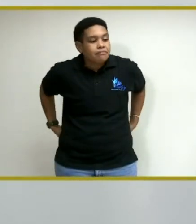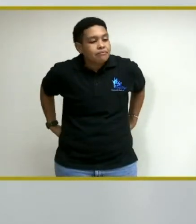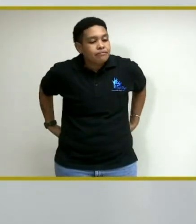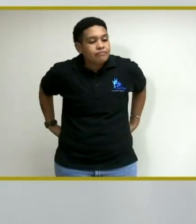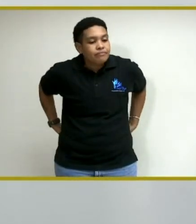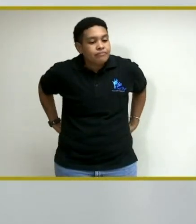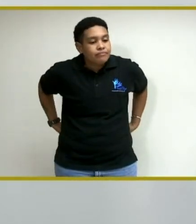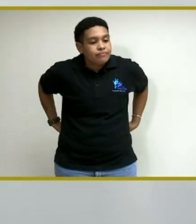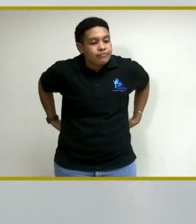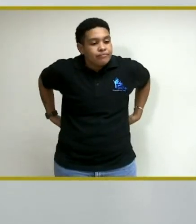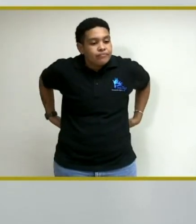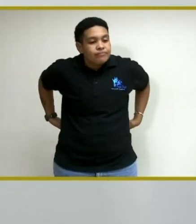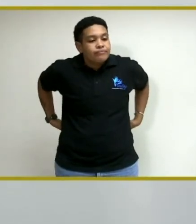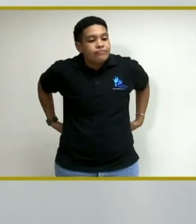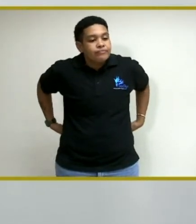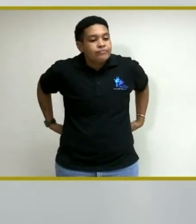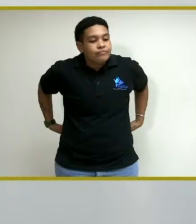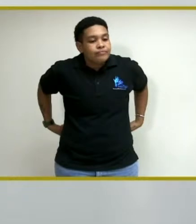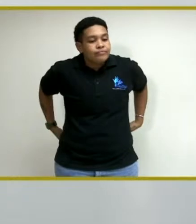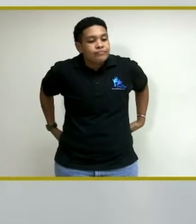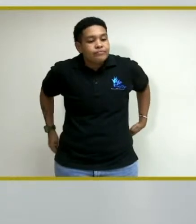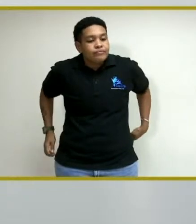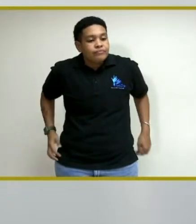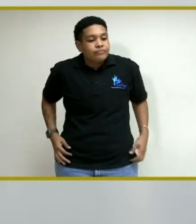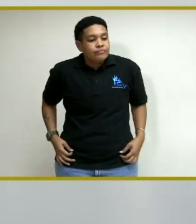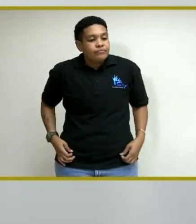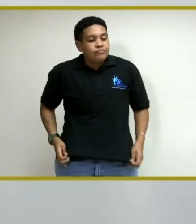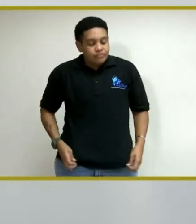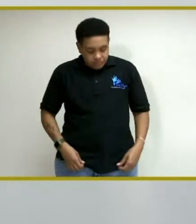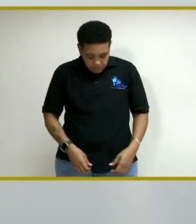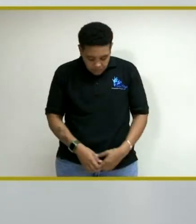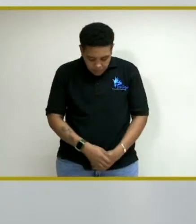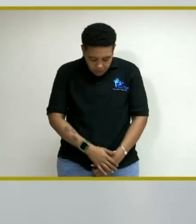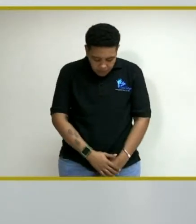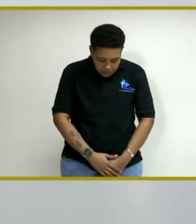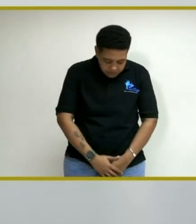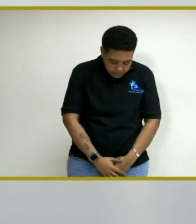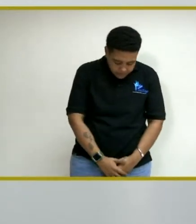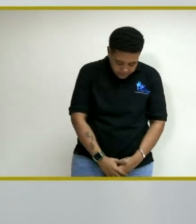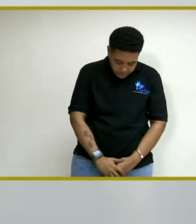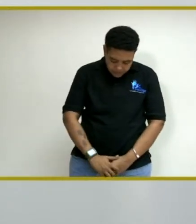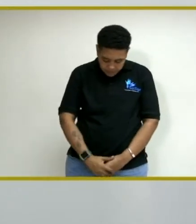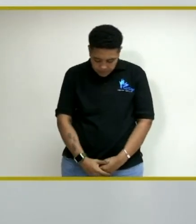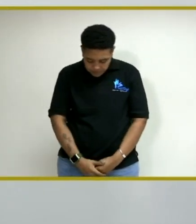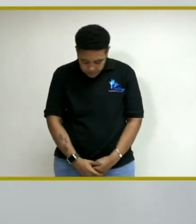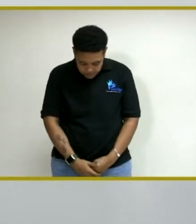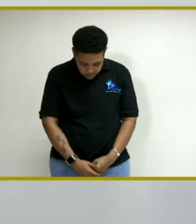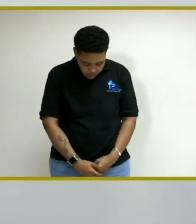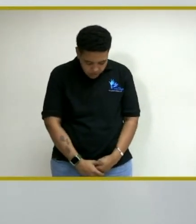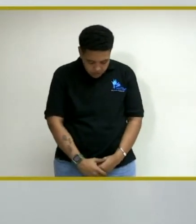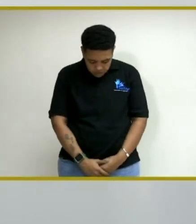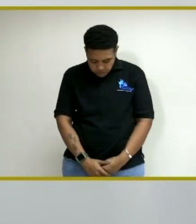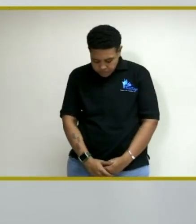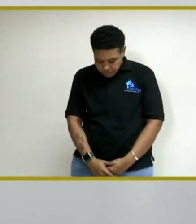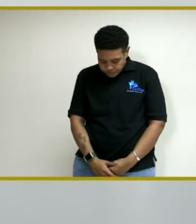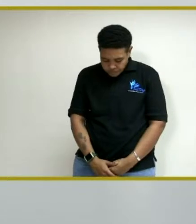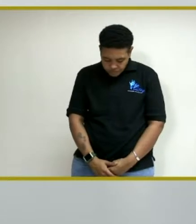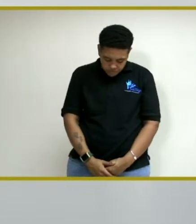He has also signaled his intentions to do further reviews in another week or